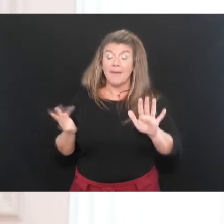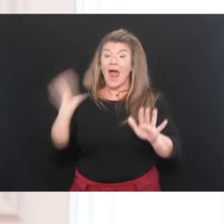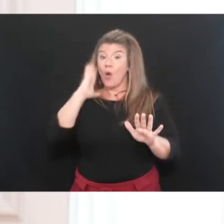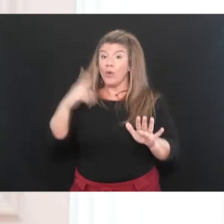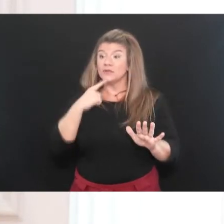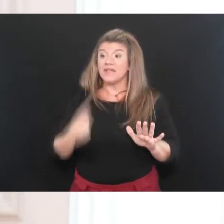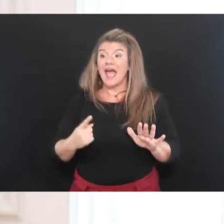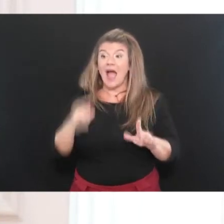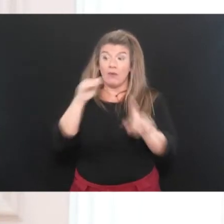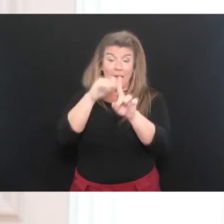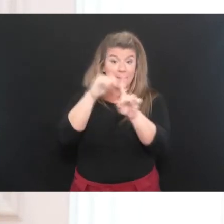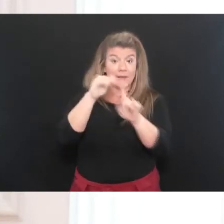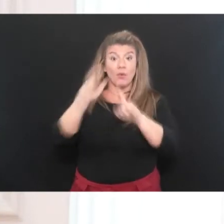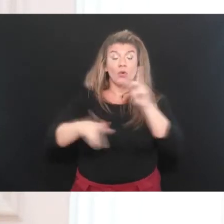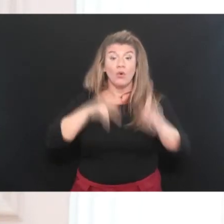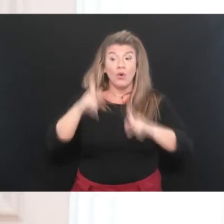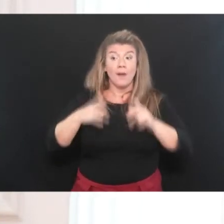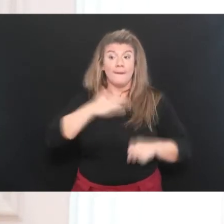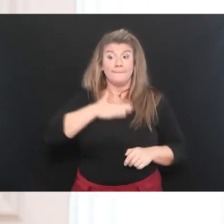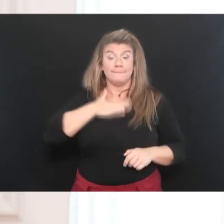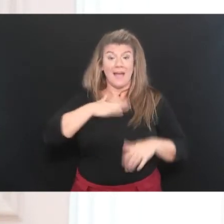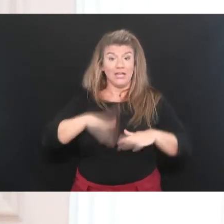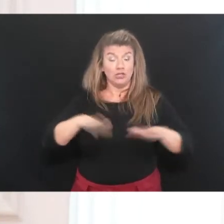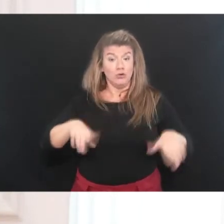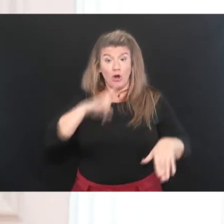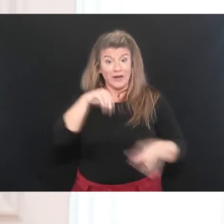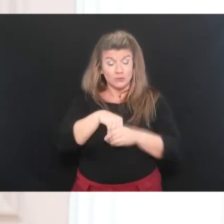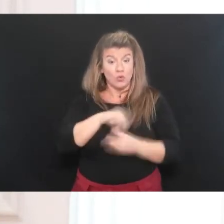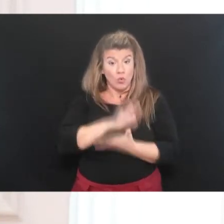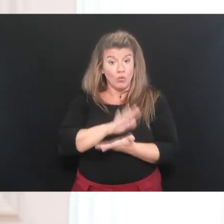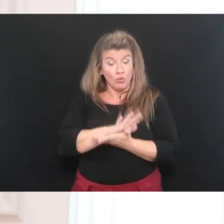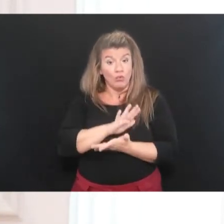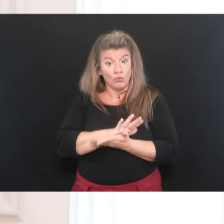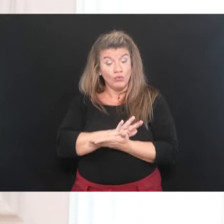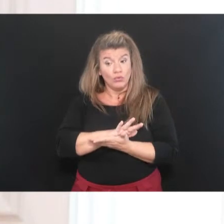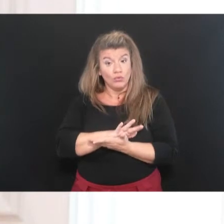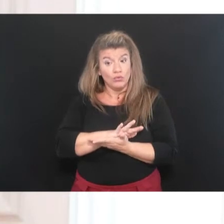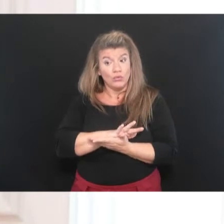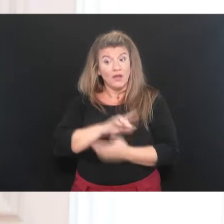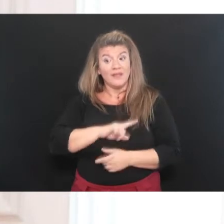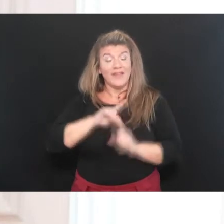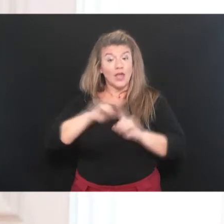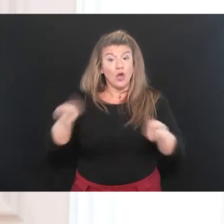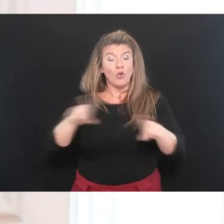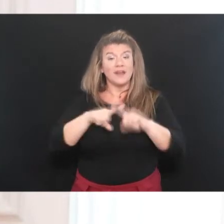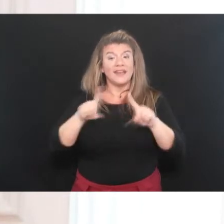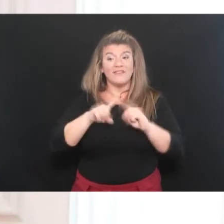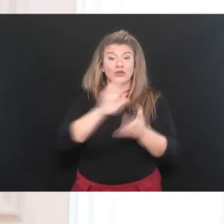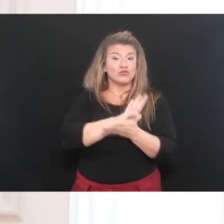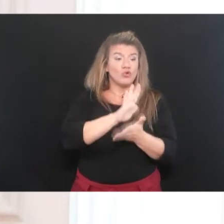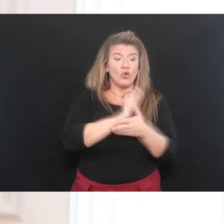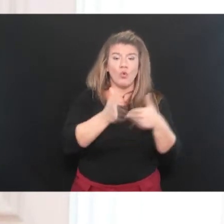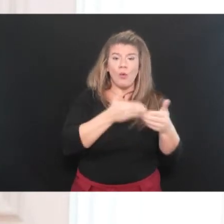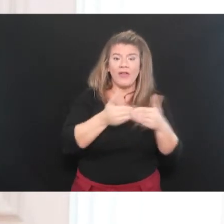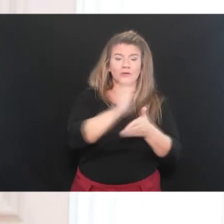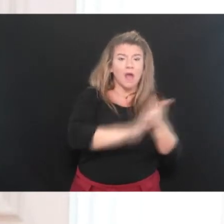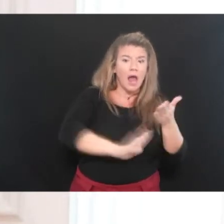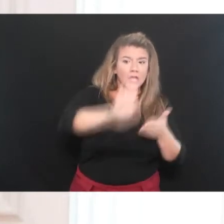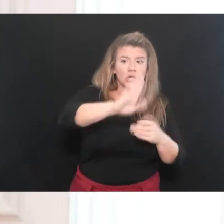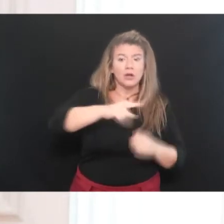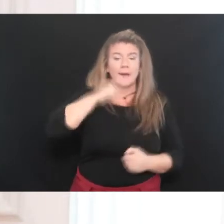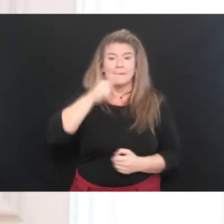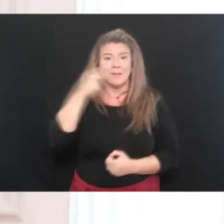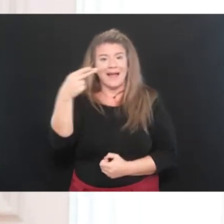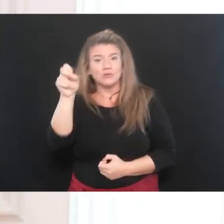I always remind folks that my own children in school, they go to different schools, whether it be higher education or public high